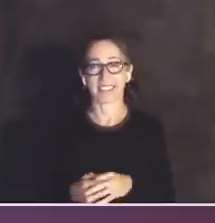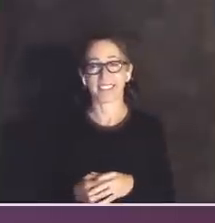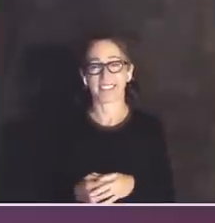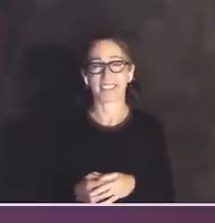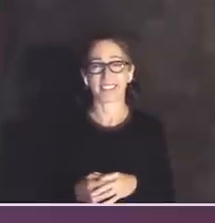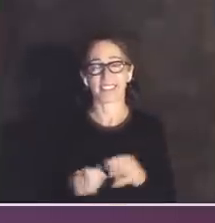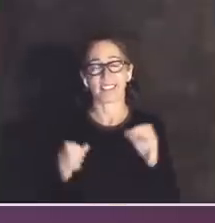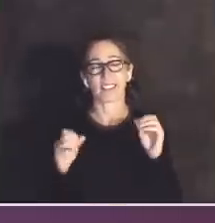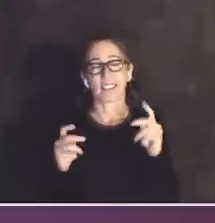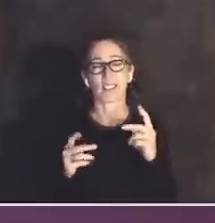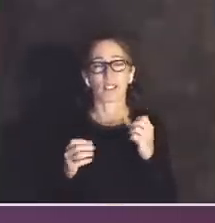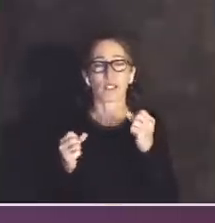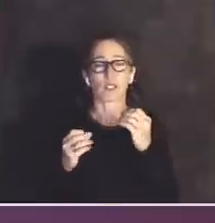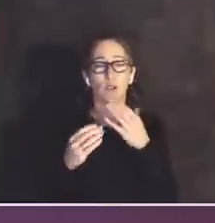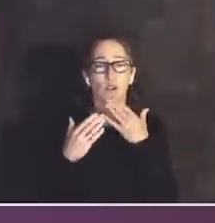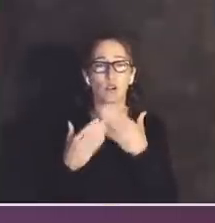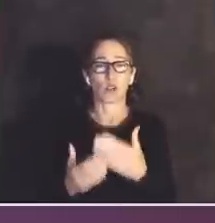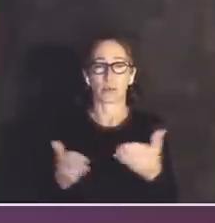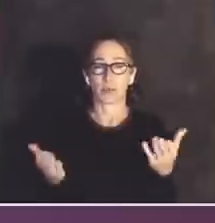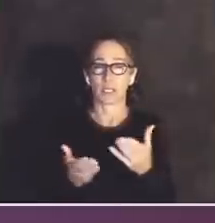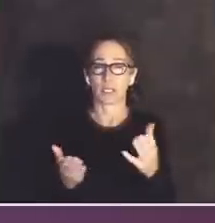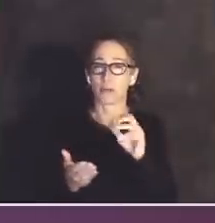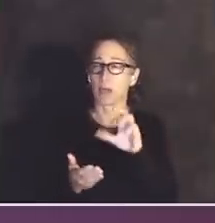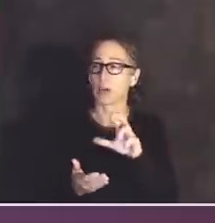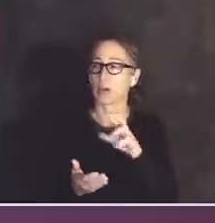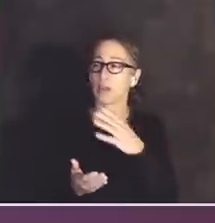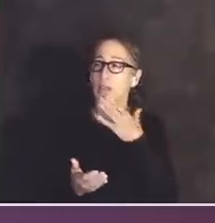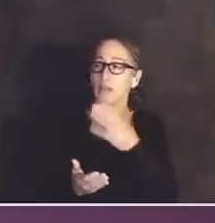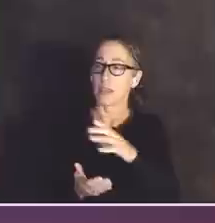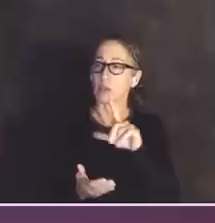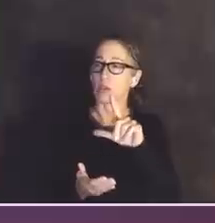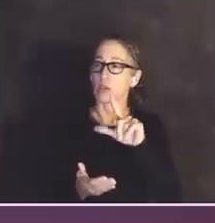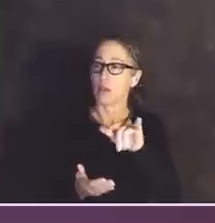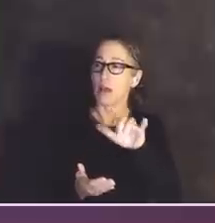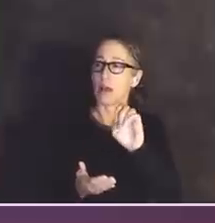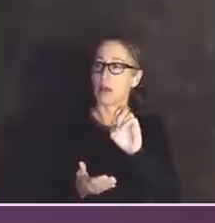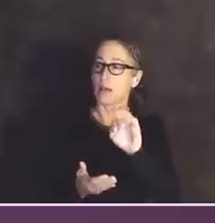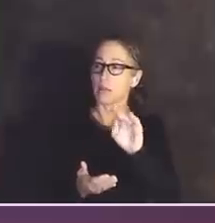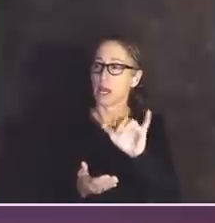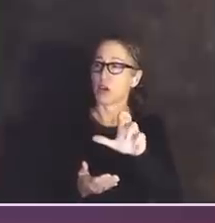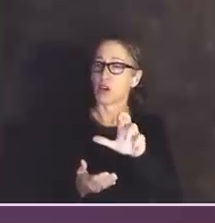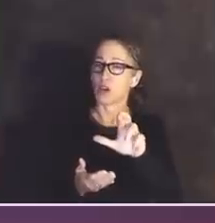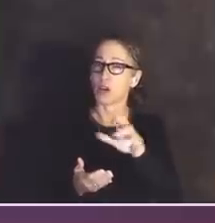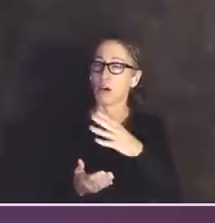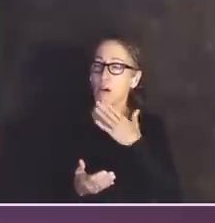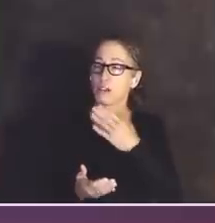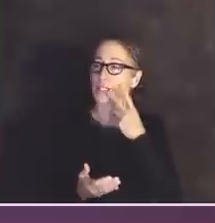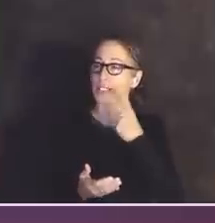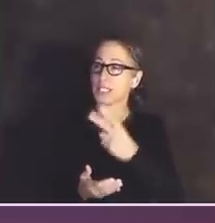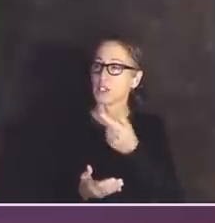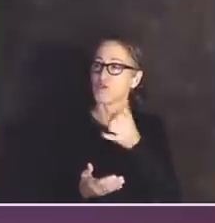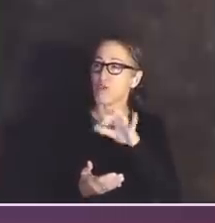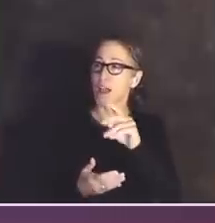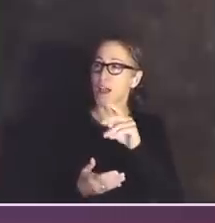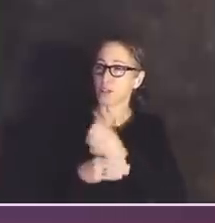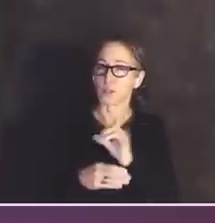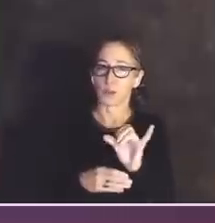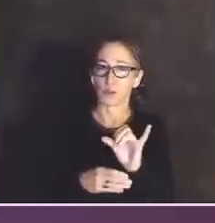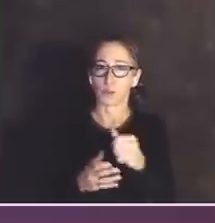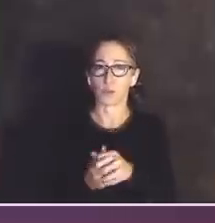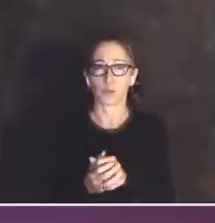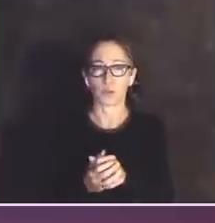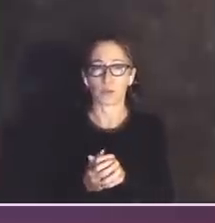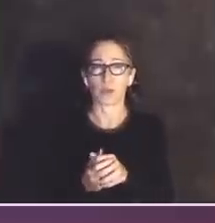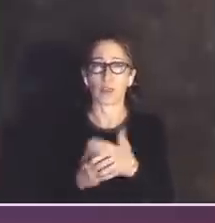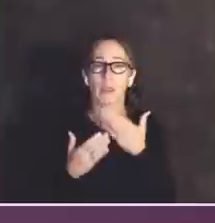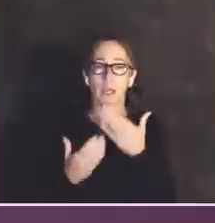Oh, it's so good to be here, Mayor. Thank you, Mayor Lyles. Thank you. It was so good to see your granddaughter, too. Thank you. There she is right